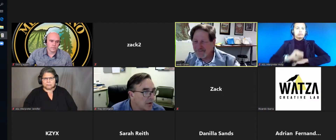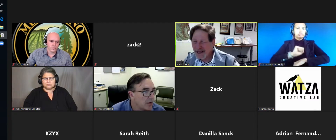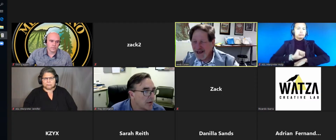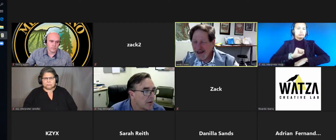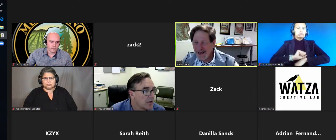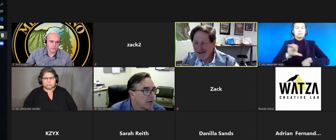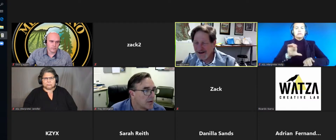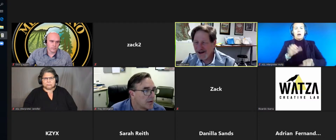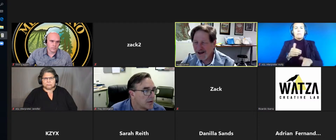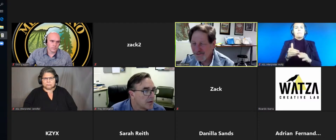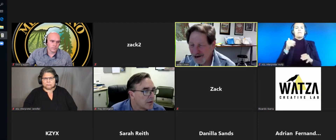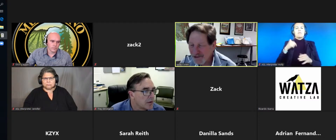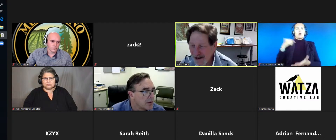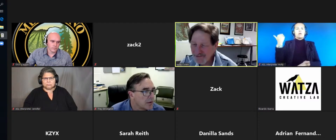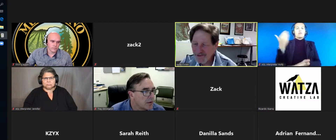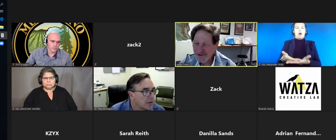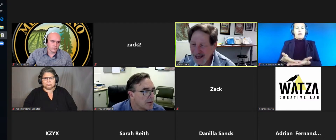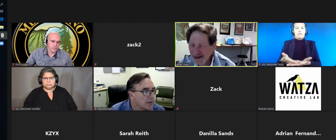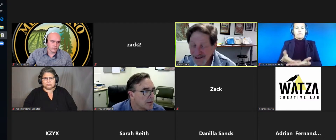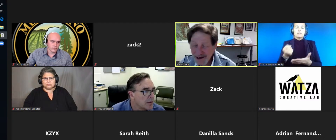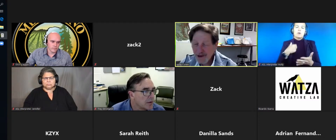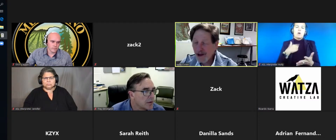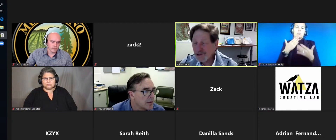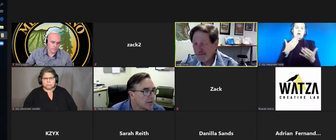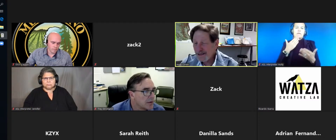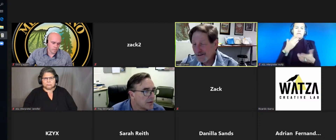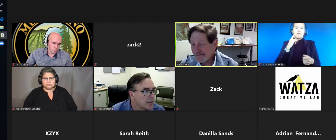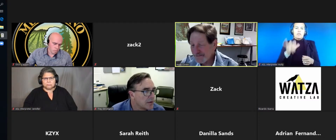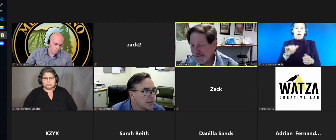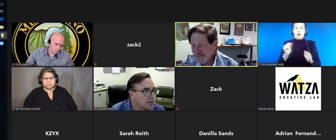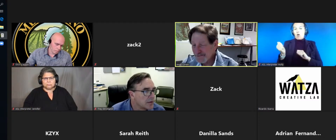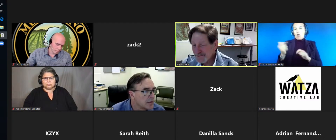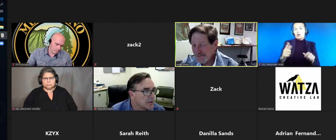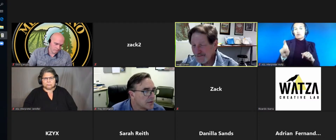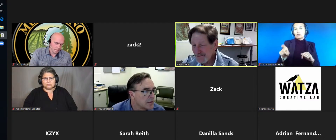here, and I'm very grateful for that. I think we all should be.